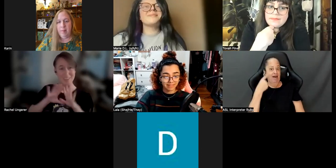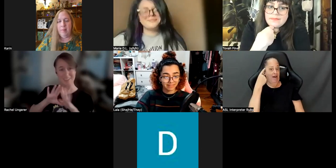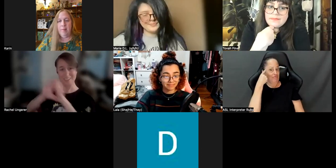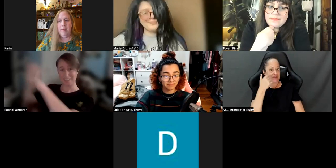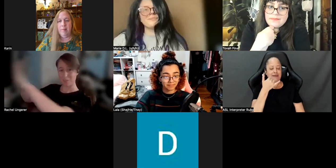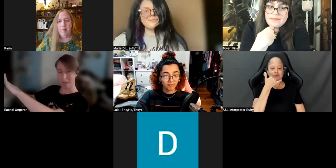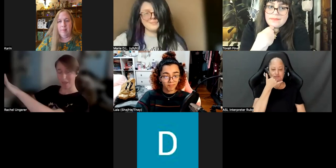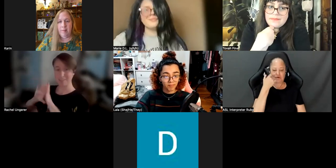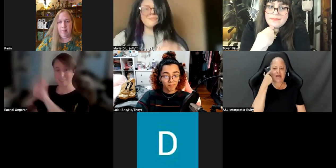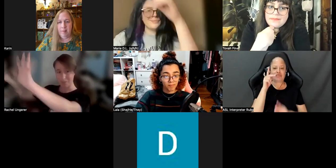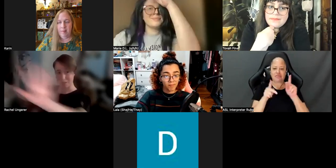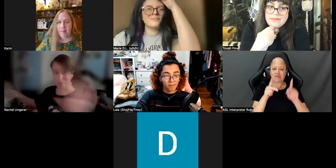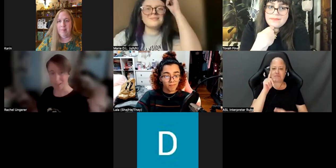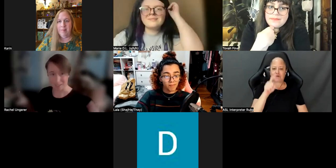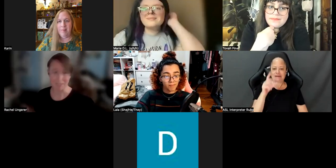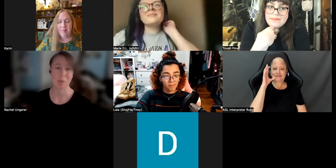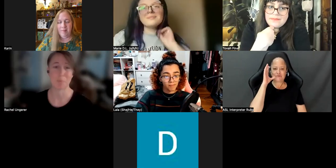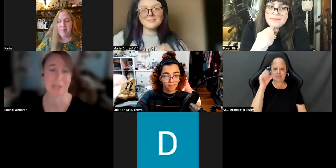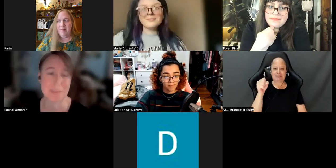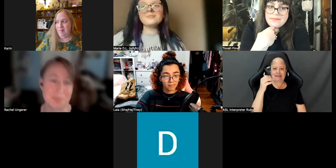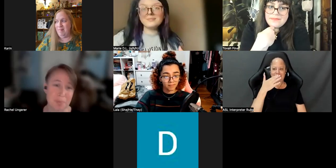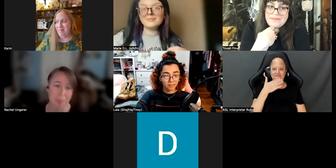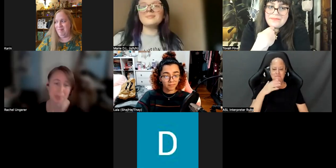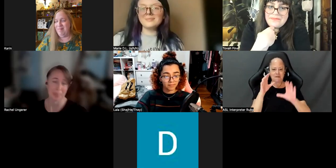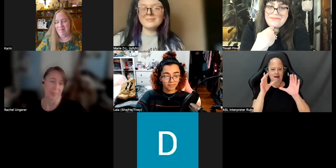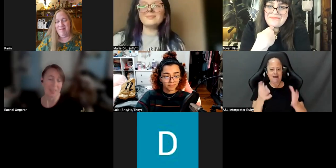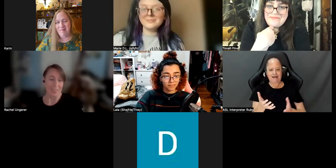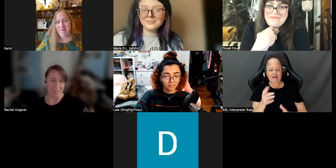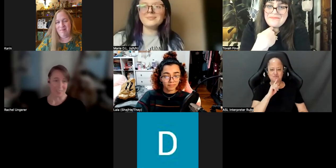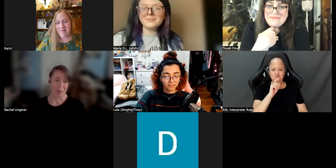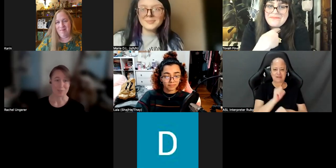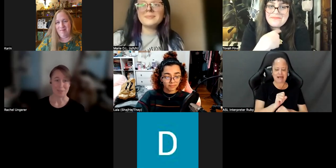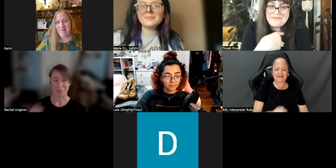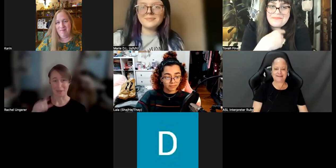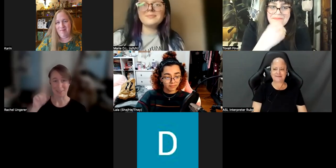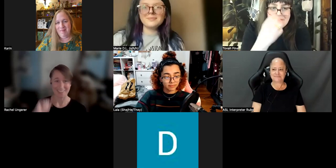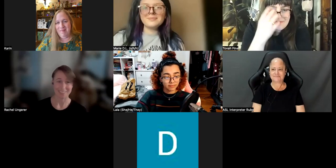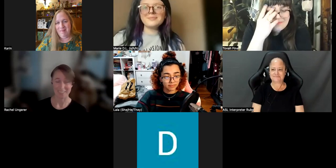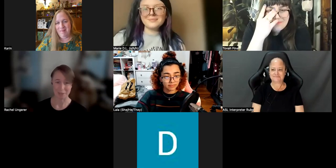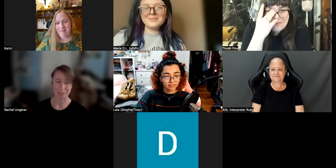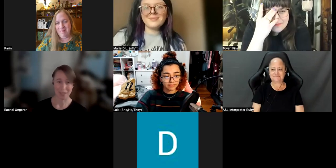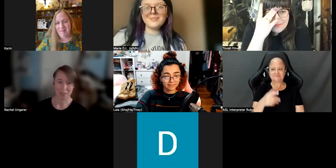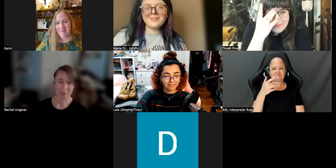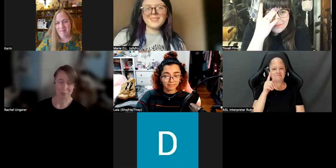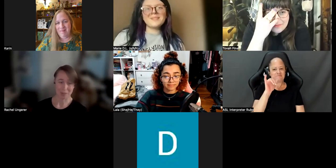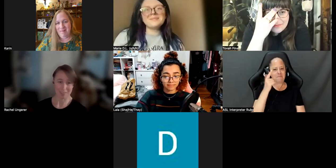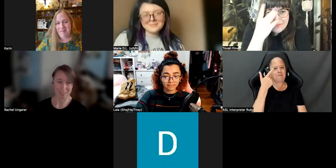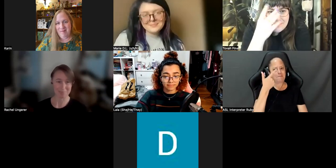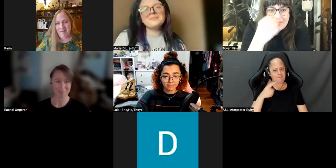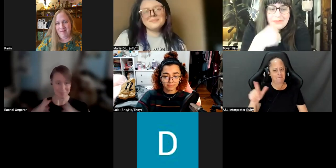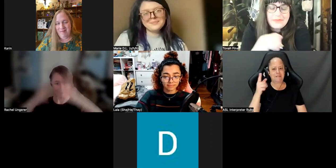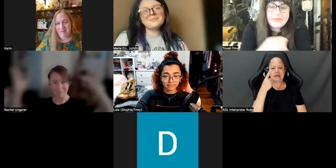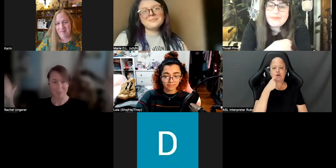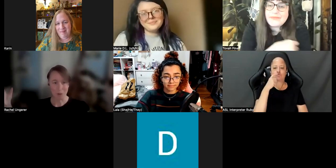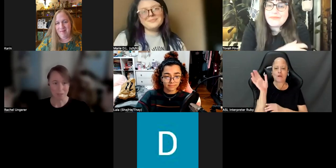I think people like that need to leave my sphere of reality. But those are big red flags if they treat you like you don't